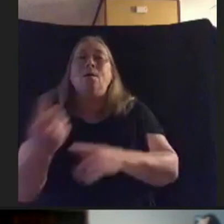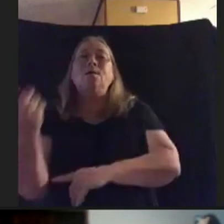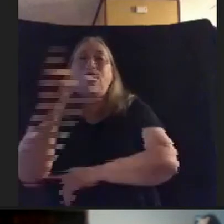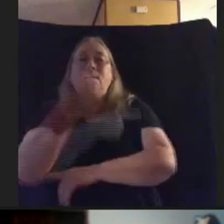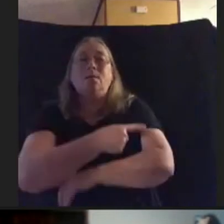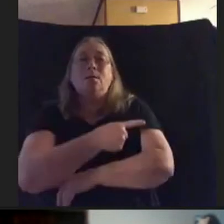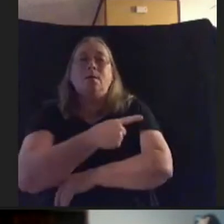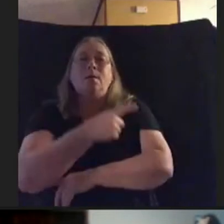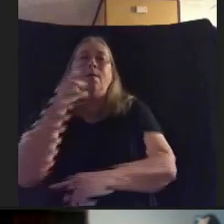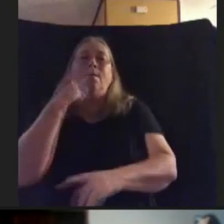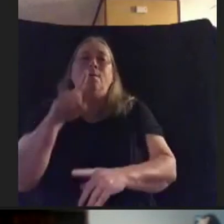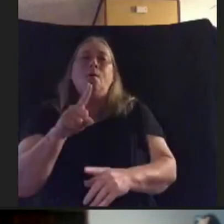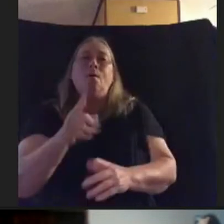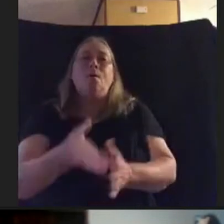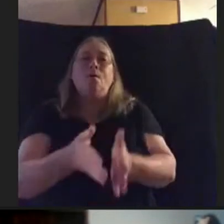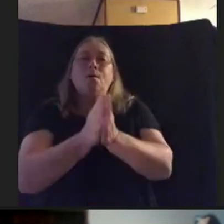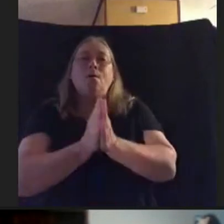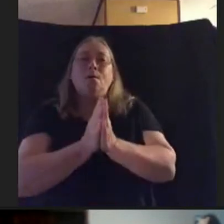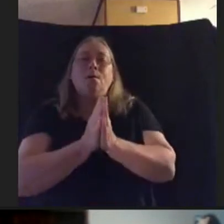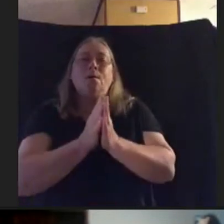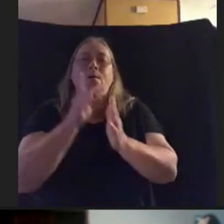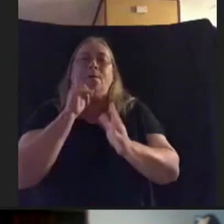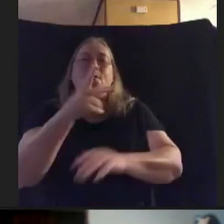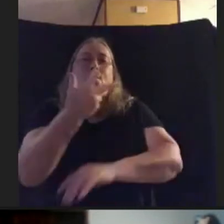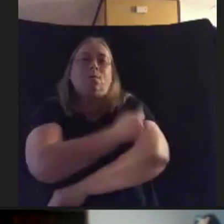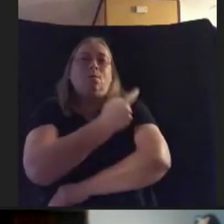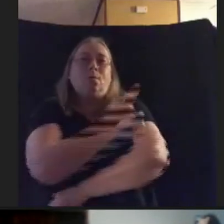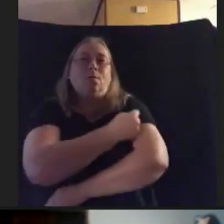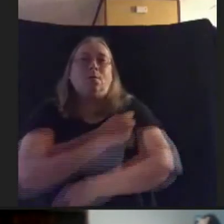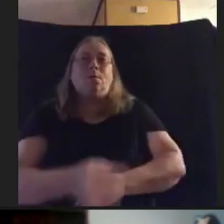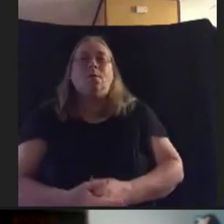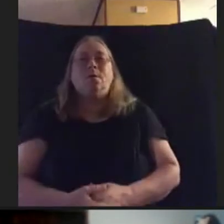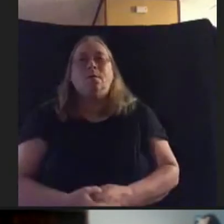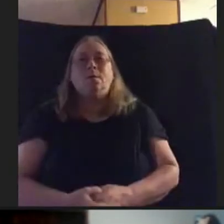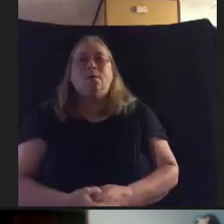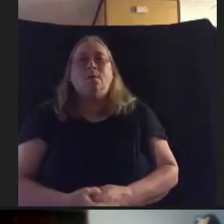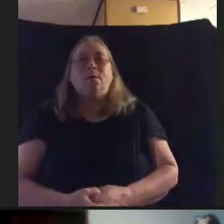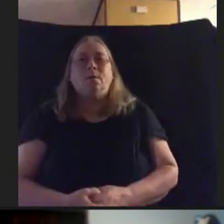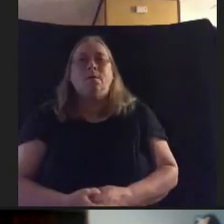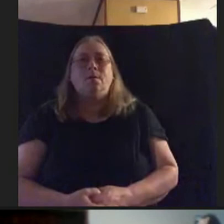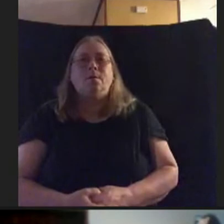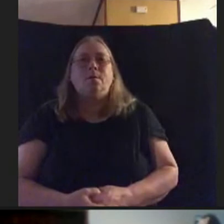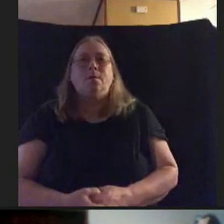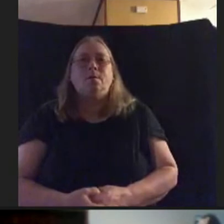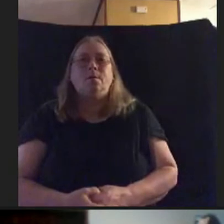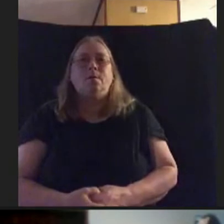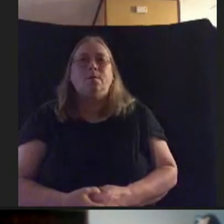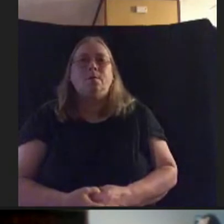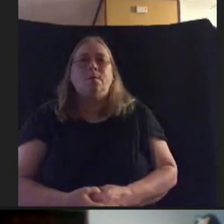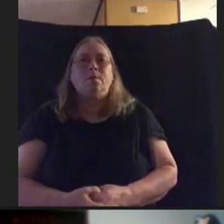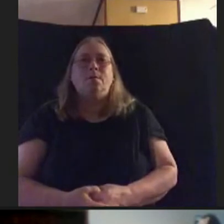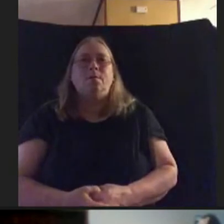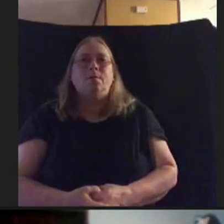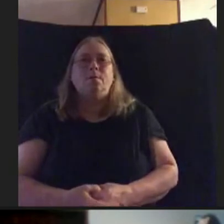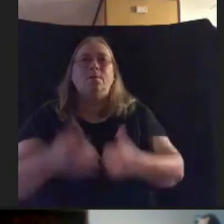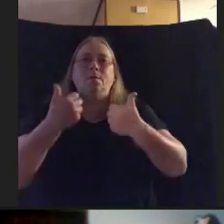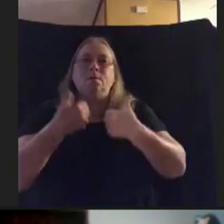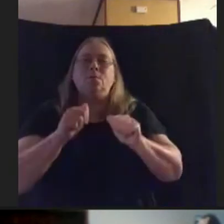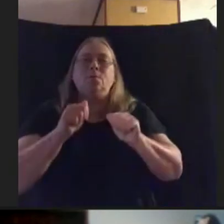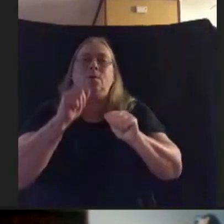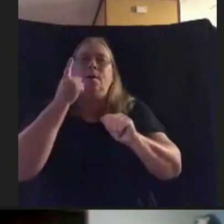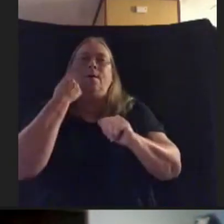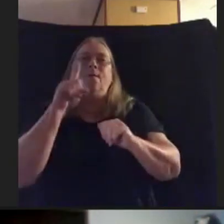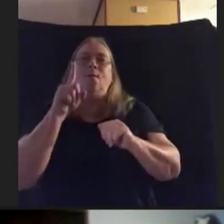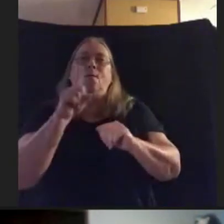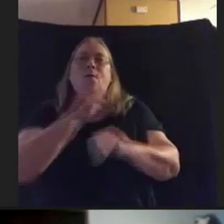for vaccine. And there's, will be equitable to try to meet the objectives, but everyone's not going